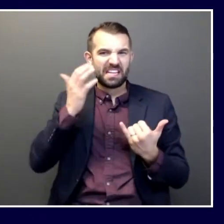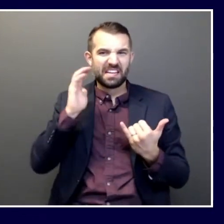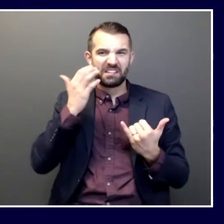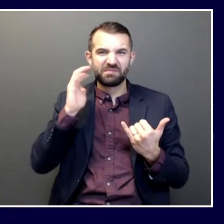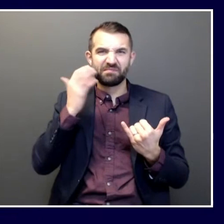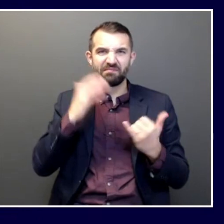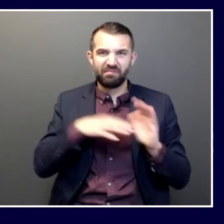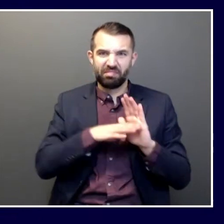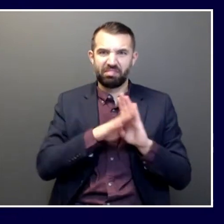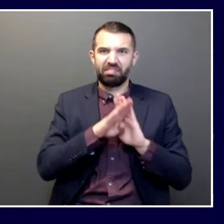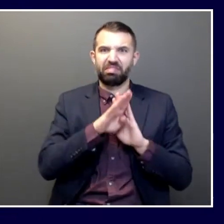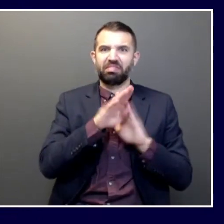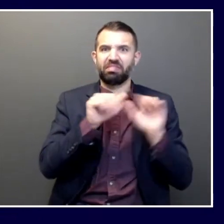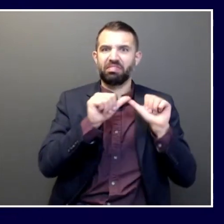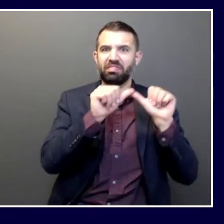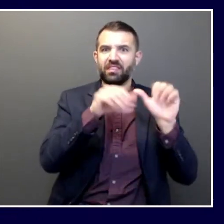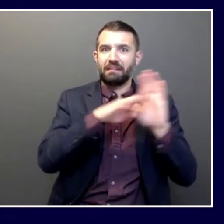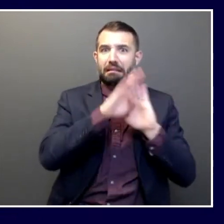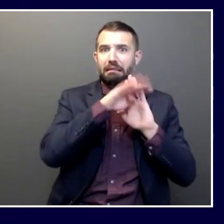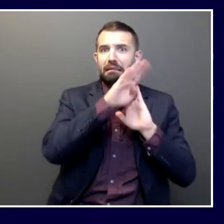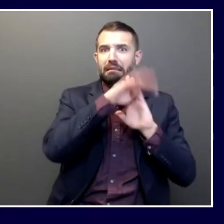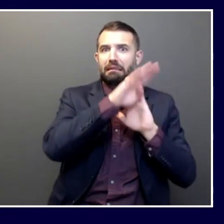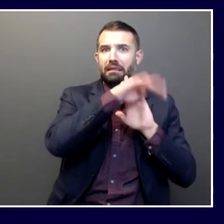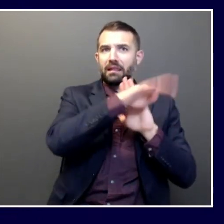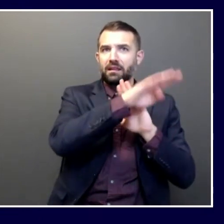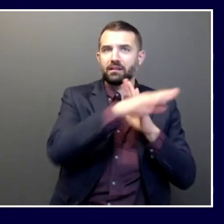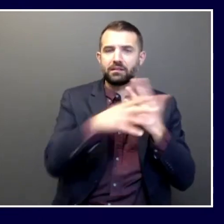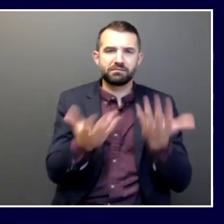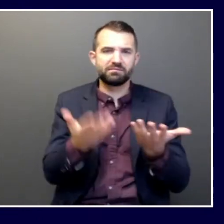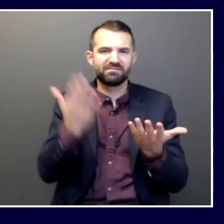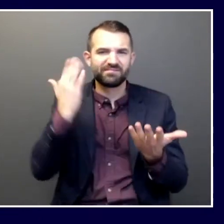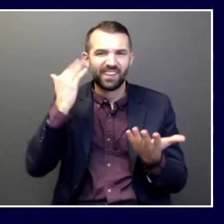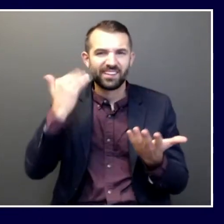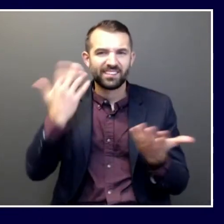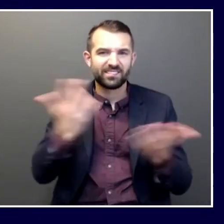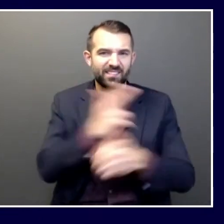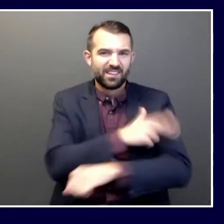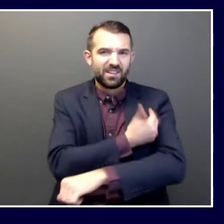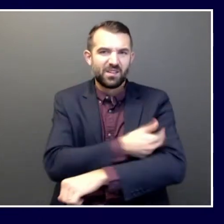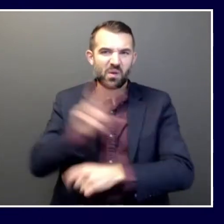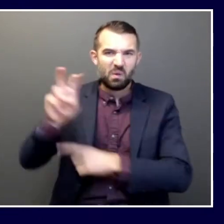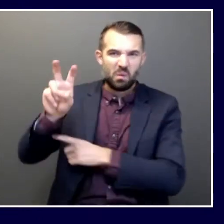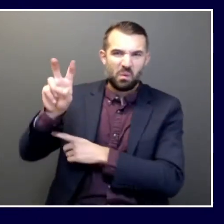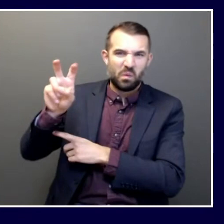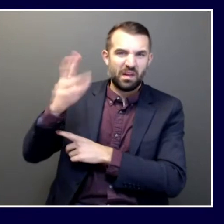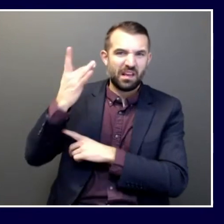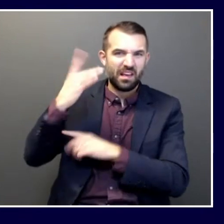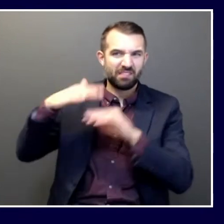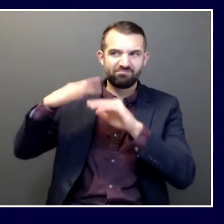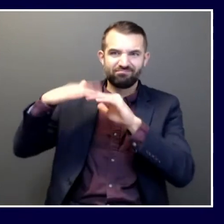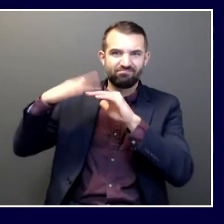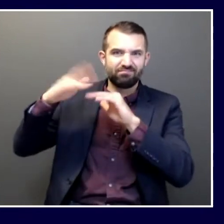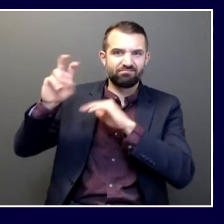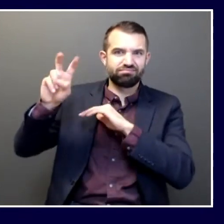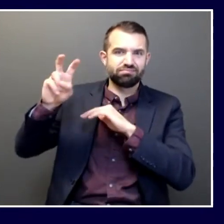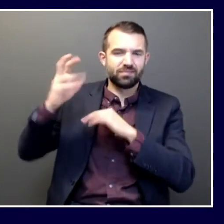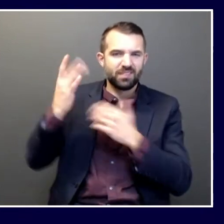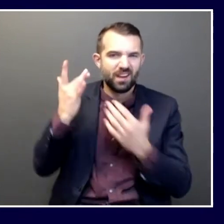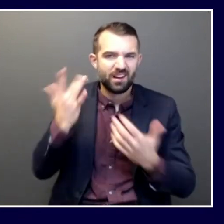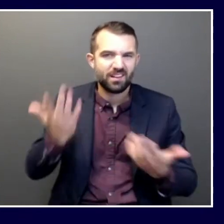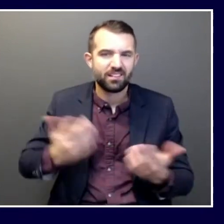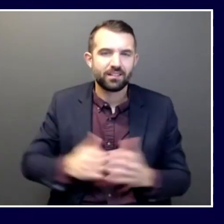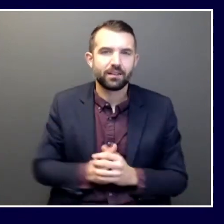you seeing that's keeping that going, and maybe what lies ahead here, if you can look a little bit down the road again?